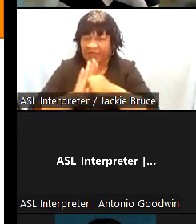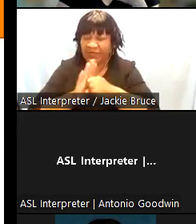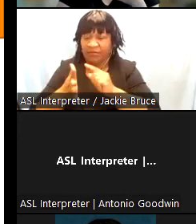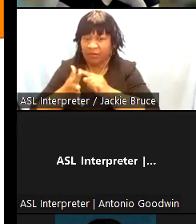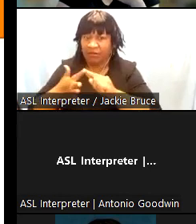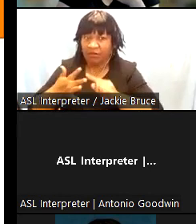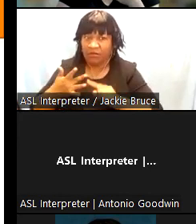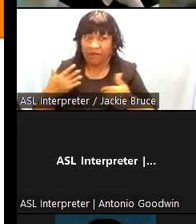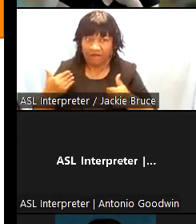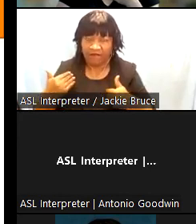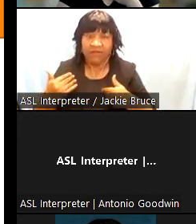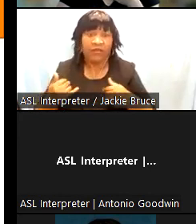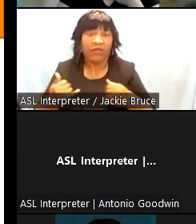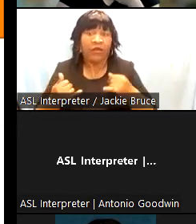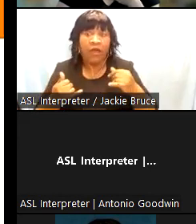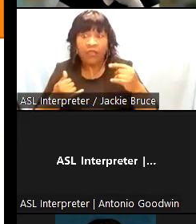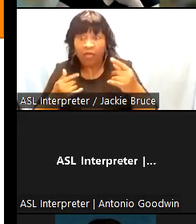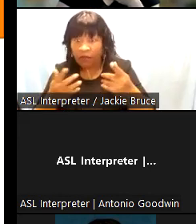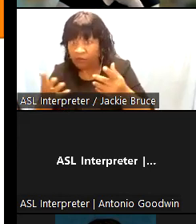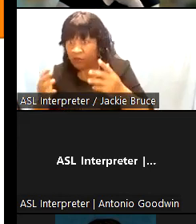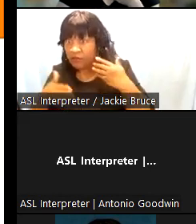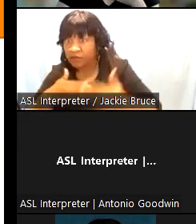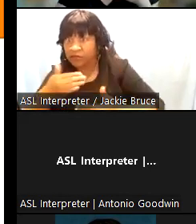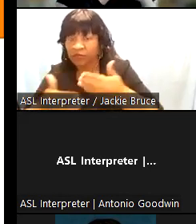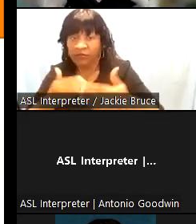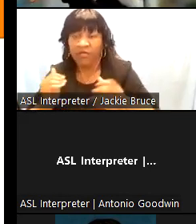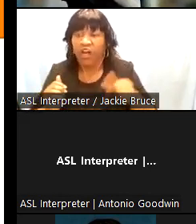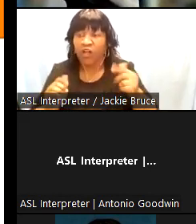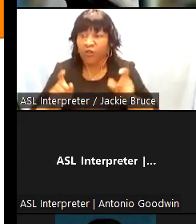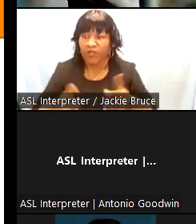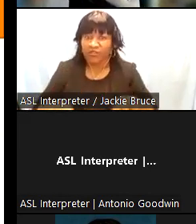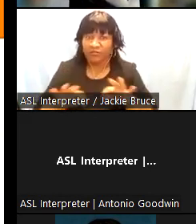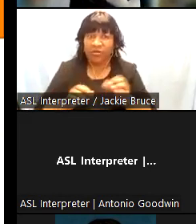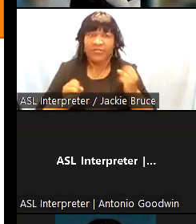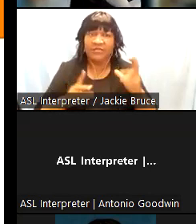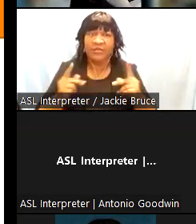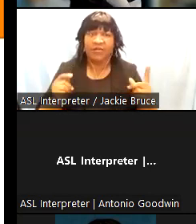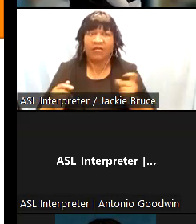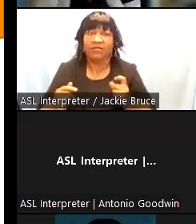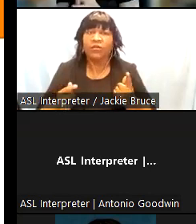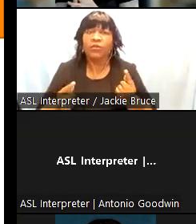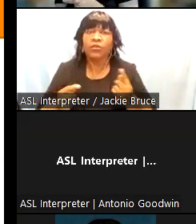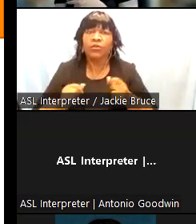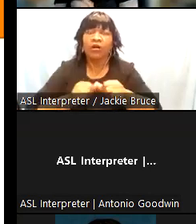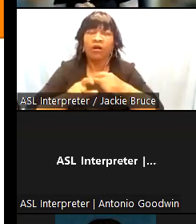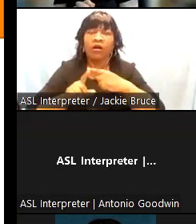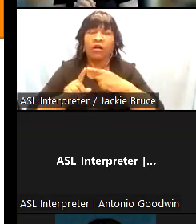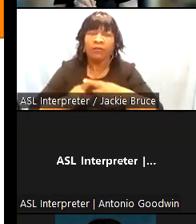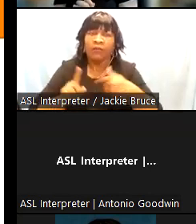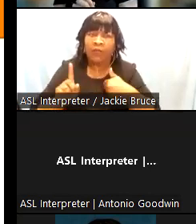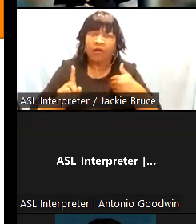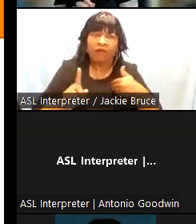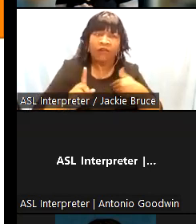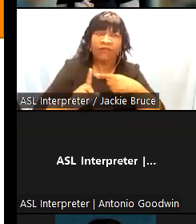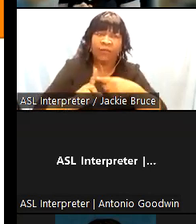I'm going to keep going unless people interrupt me. Another question we get a lot of is, what do I do if I continue to test positive with a home test